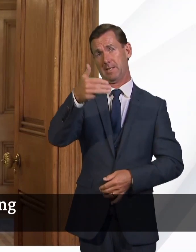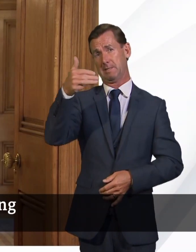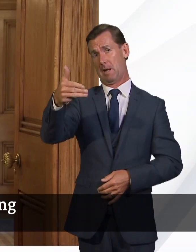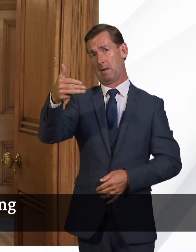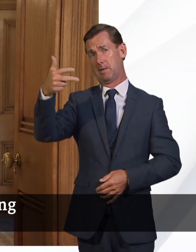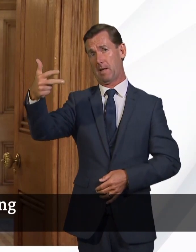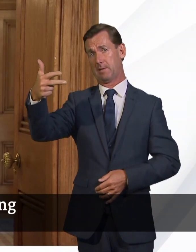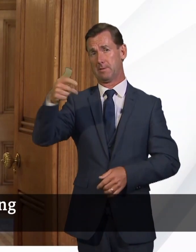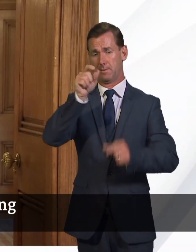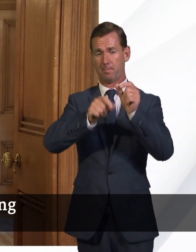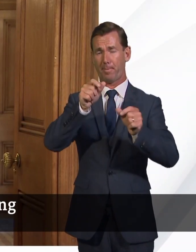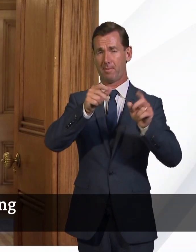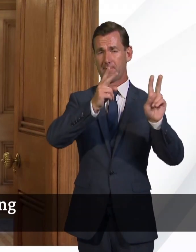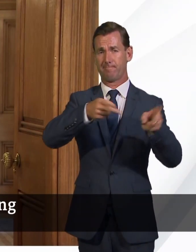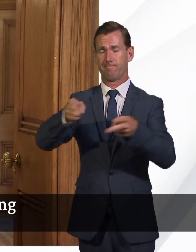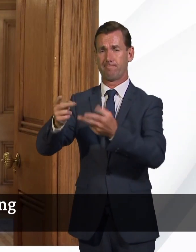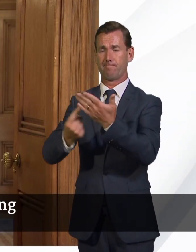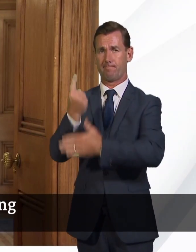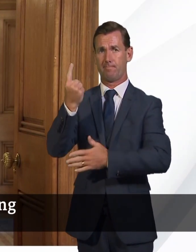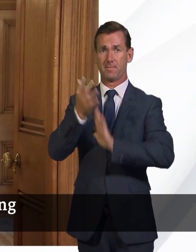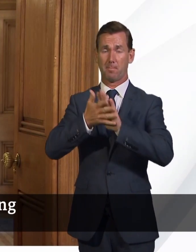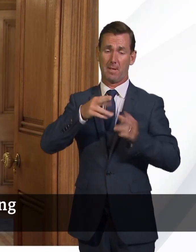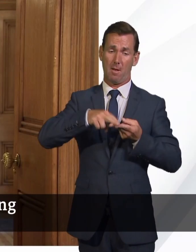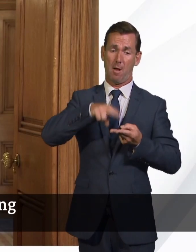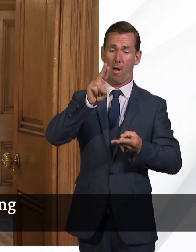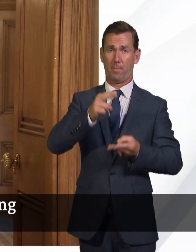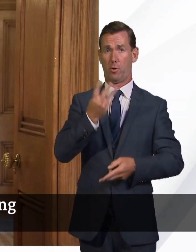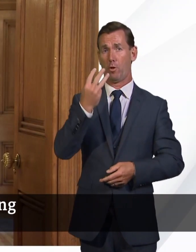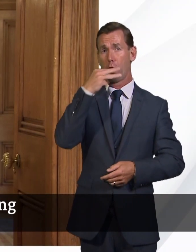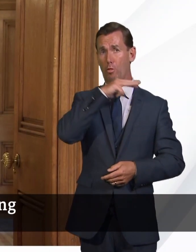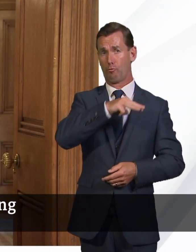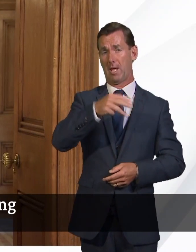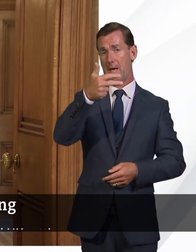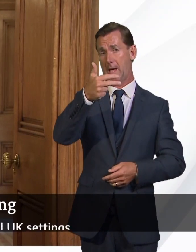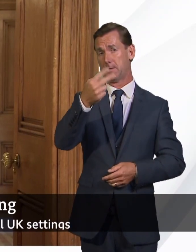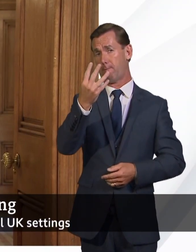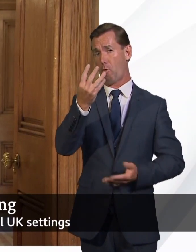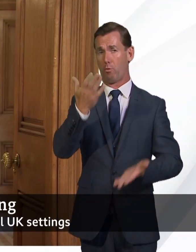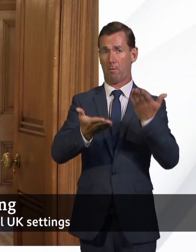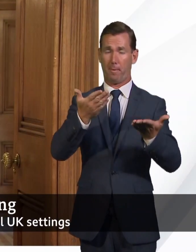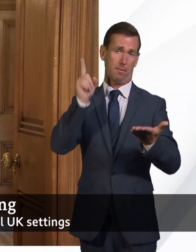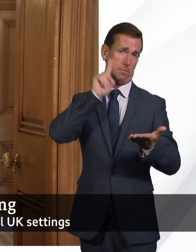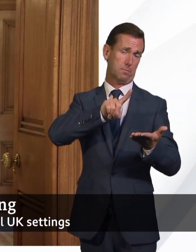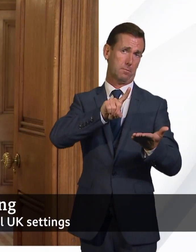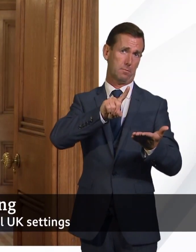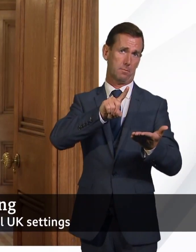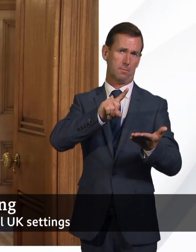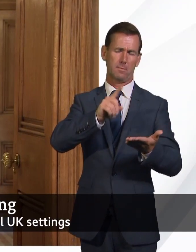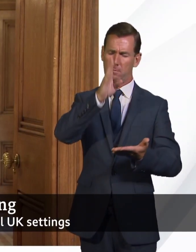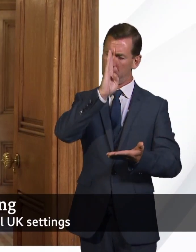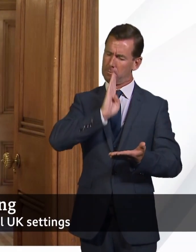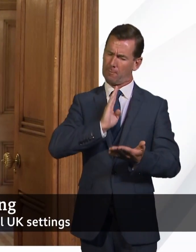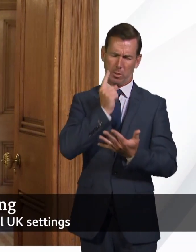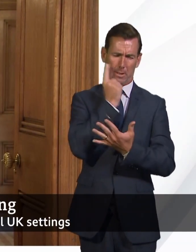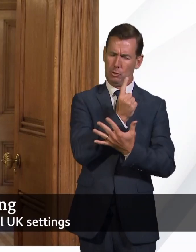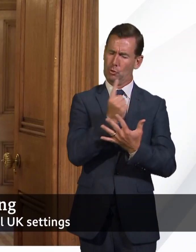33,998 people have now died. That's an increase of 384 since yesterday, and we mourn each one.